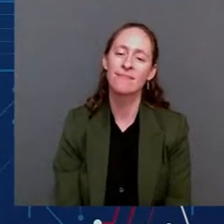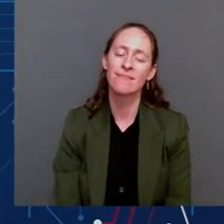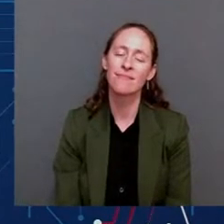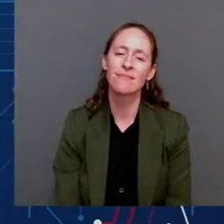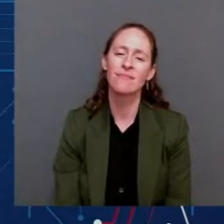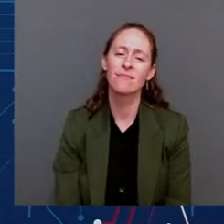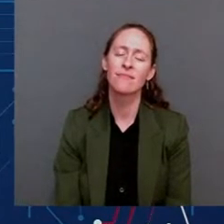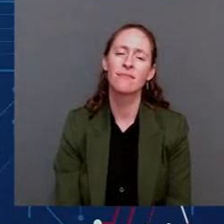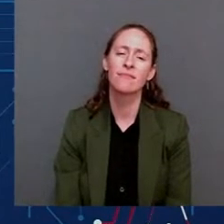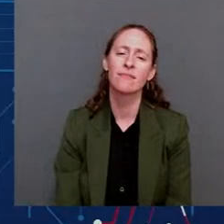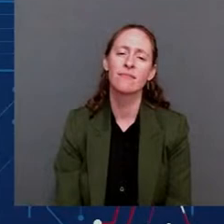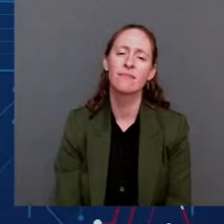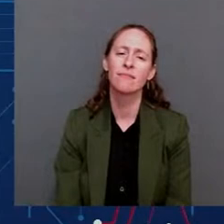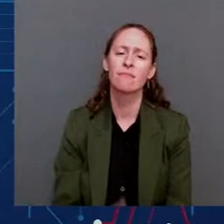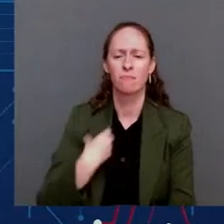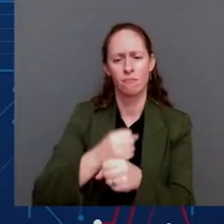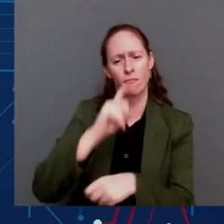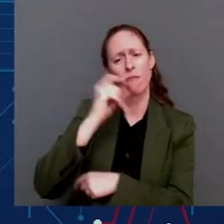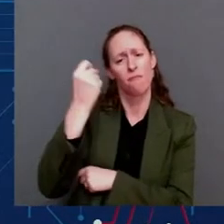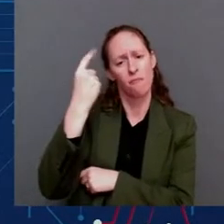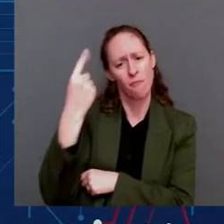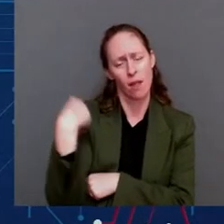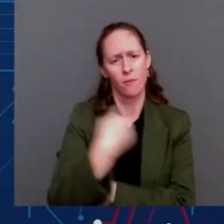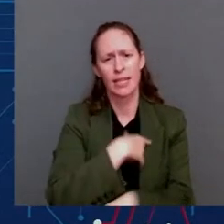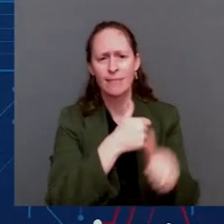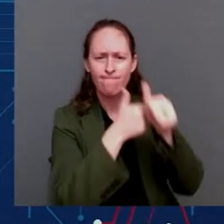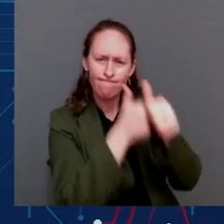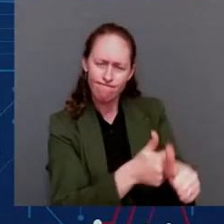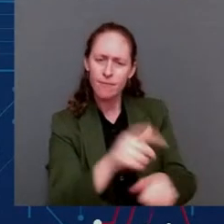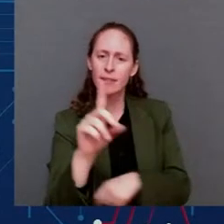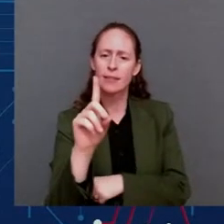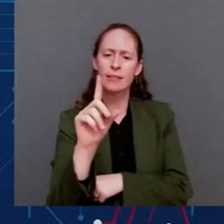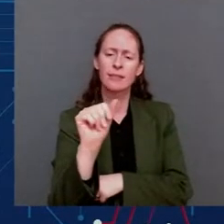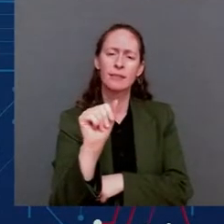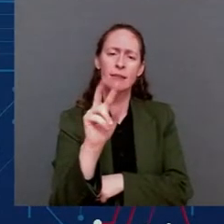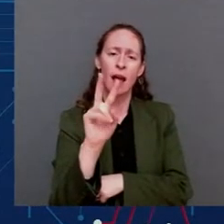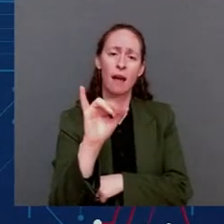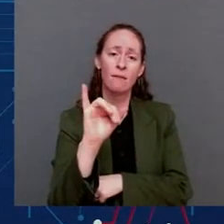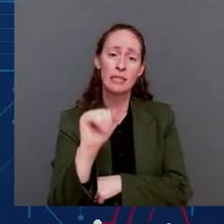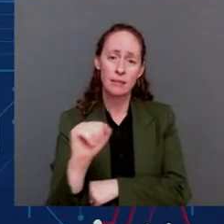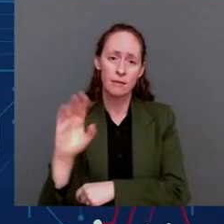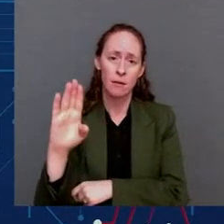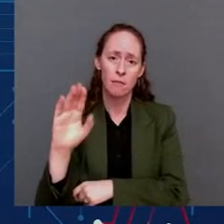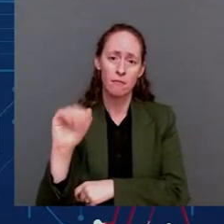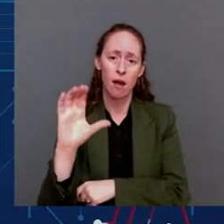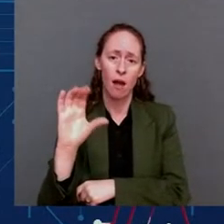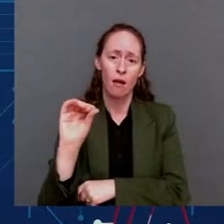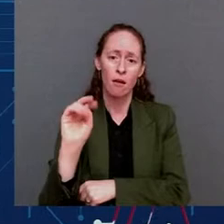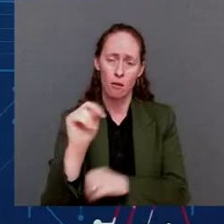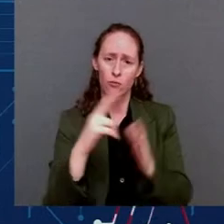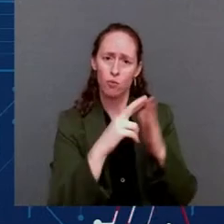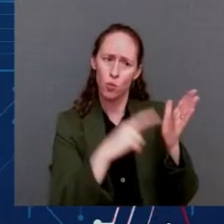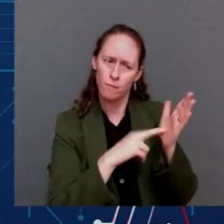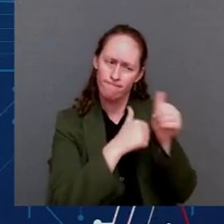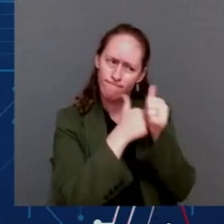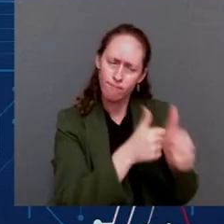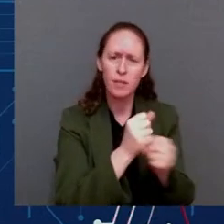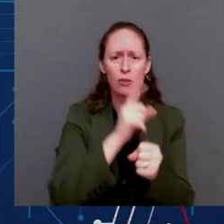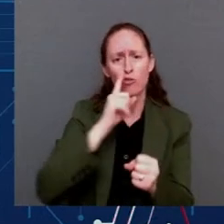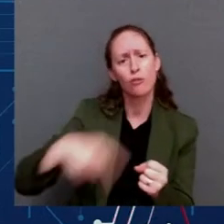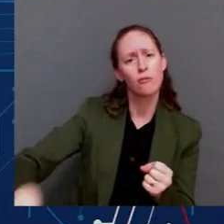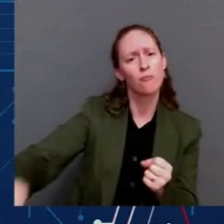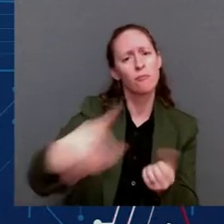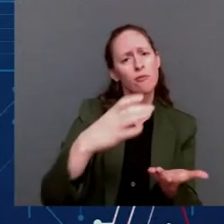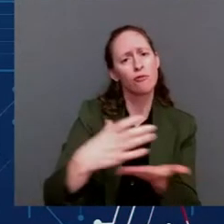prevailing wage, which will ensure that tens of thousands of new construction jobs are good paying union jobs here in America. And the